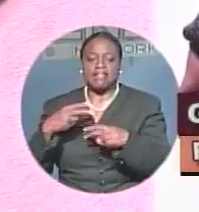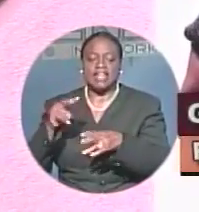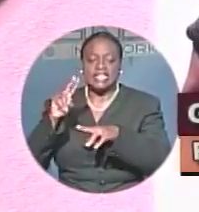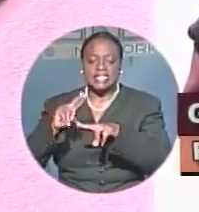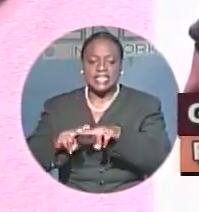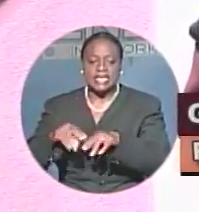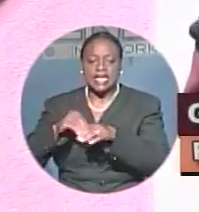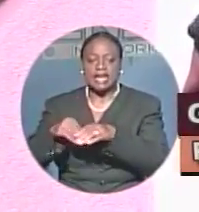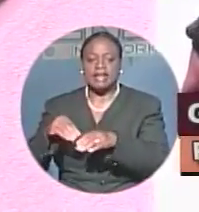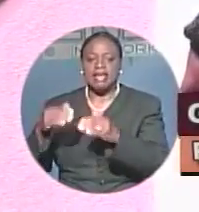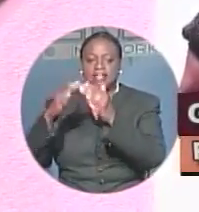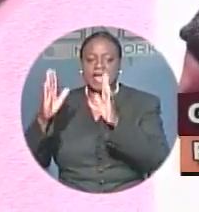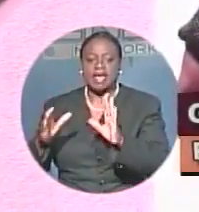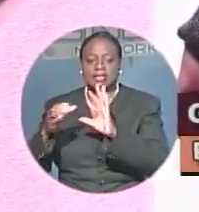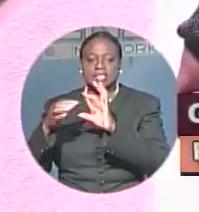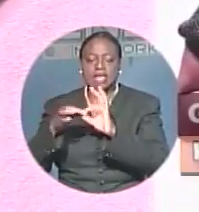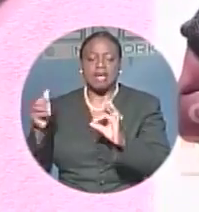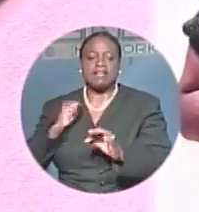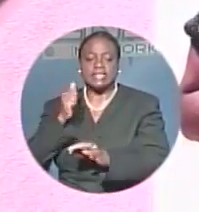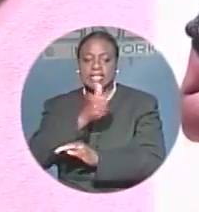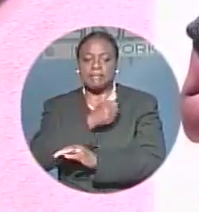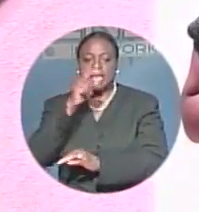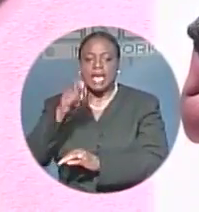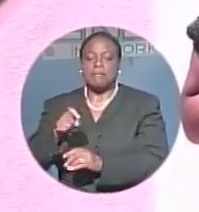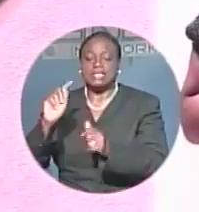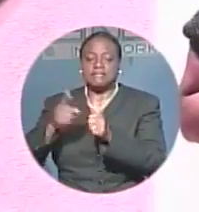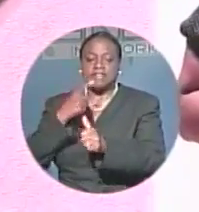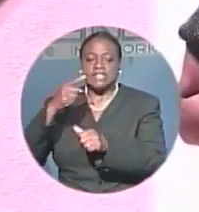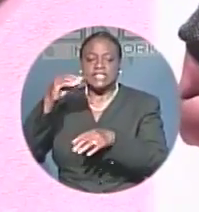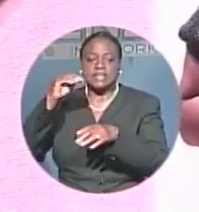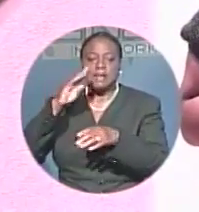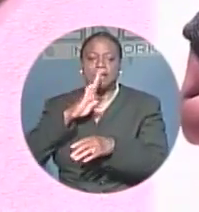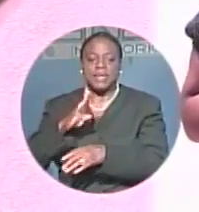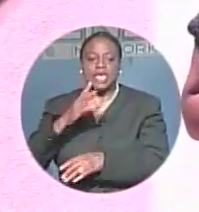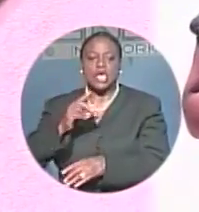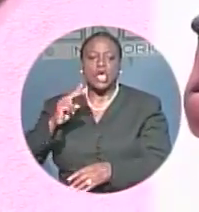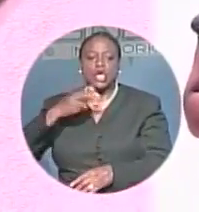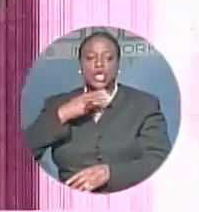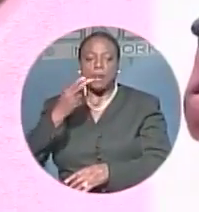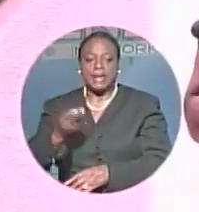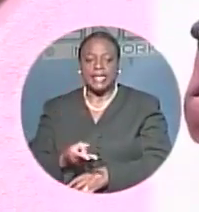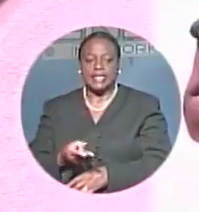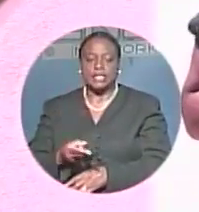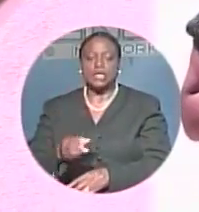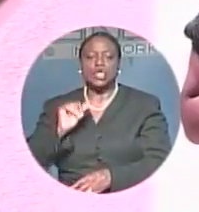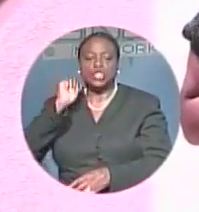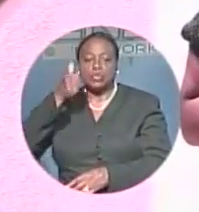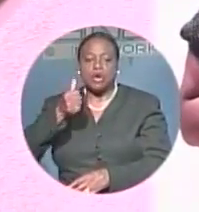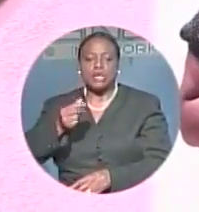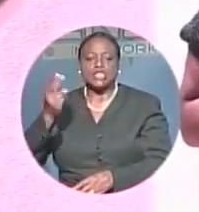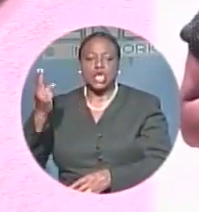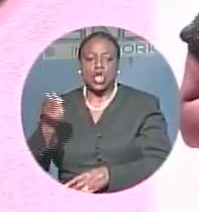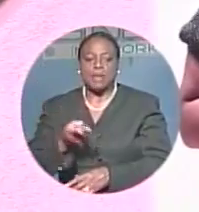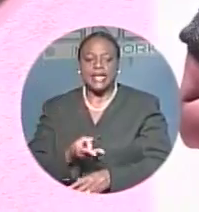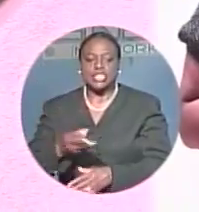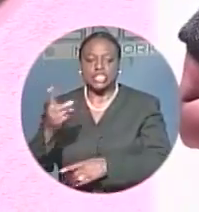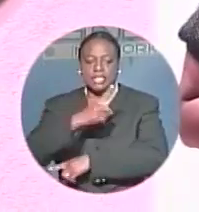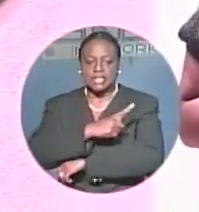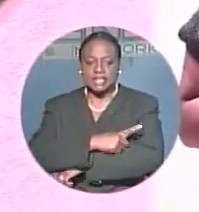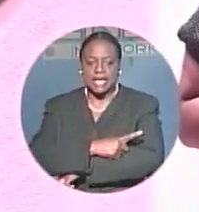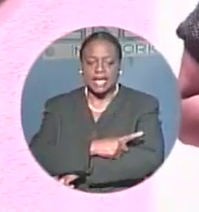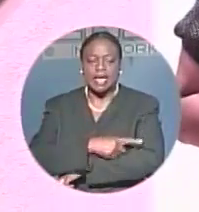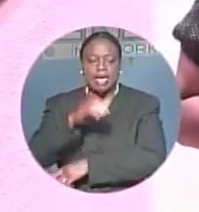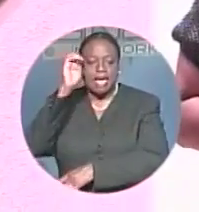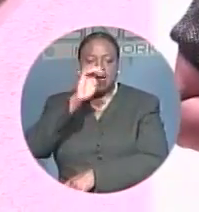after the next general elections must first be nominated. With tomorrow being nomination day, Parliamentary Commissioner Errol